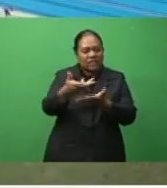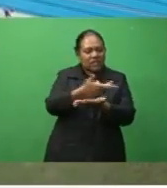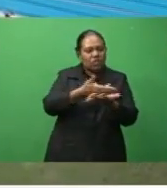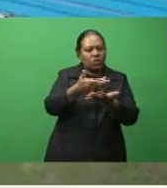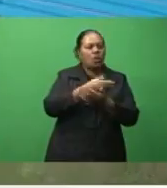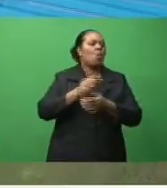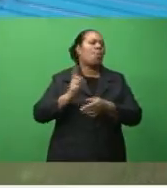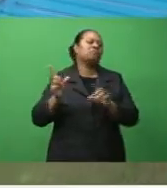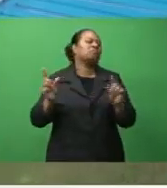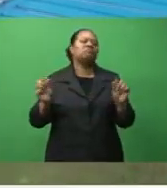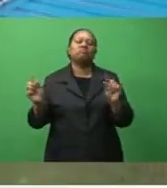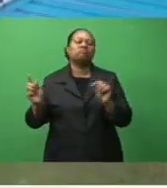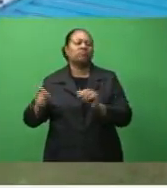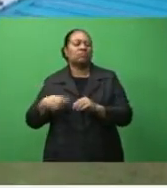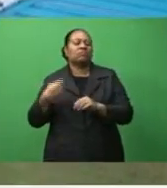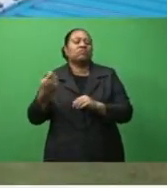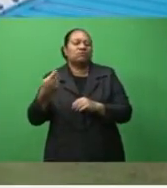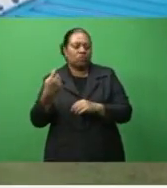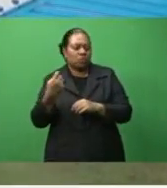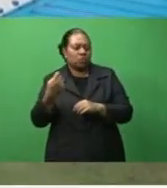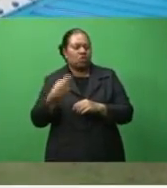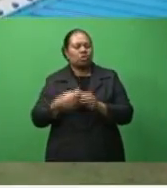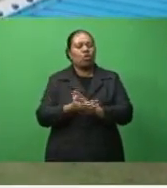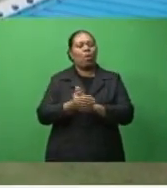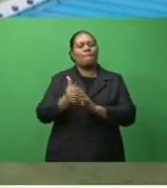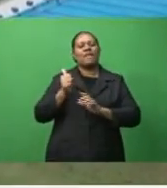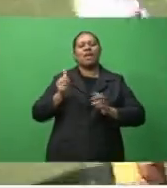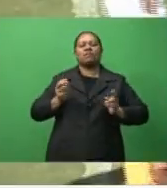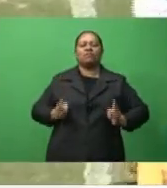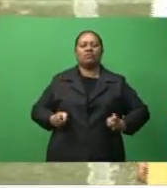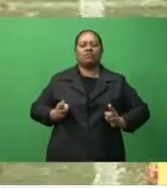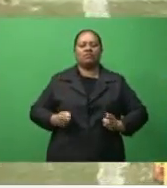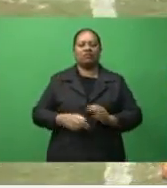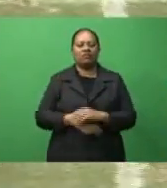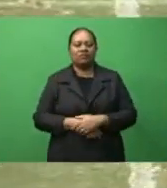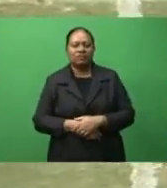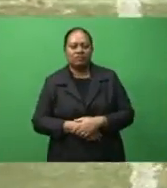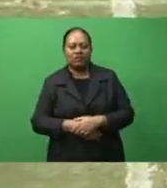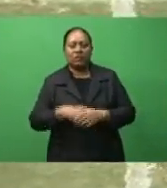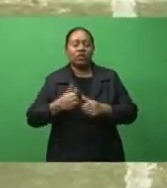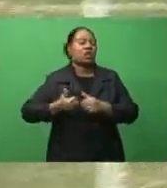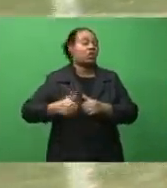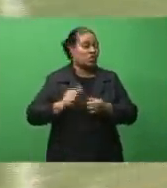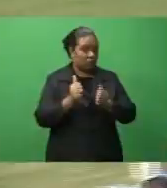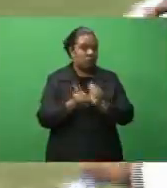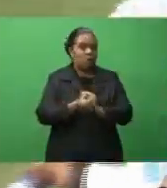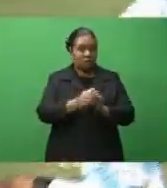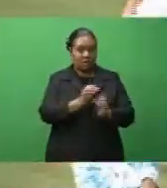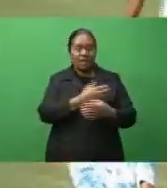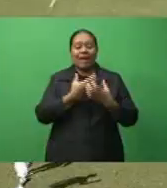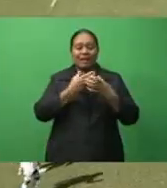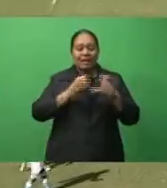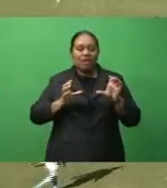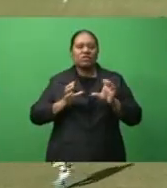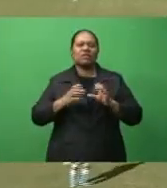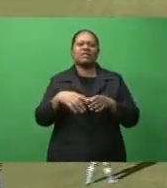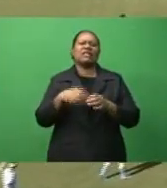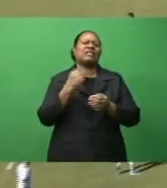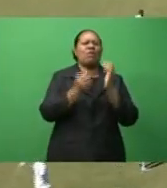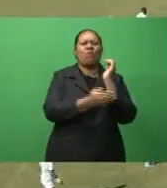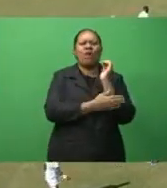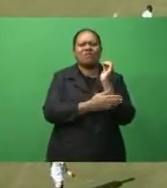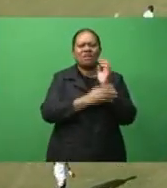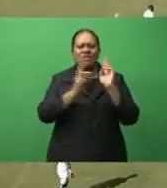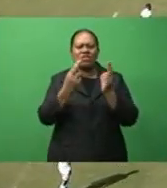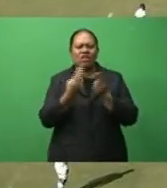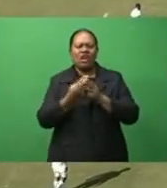can do to facilitate getting everybody back into action. One of the users of Sports Council facilities is the Fiji Rugby Union.